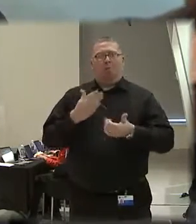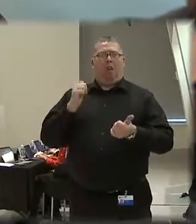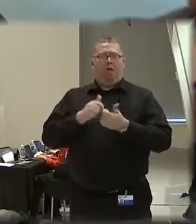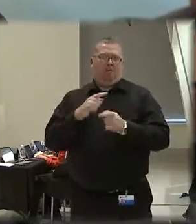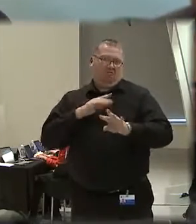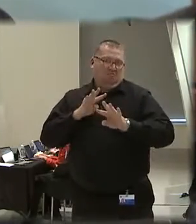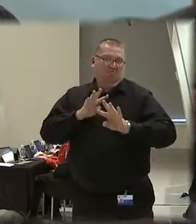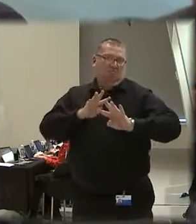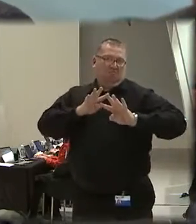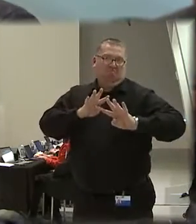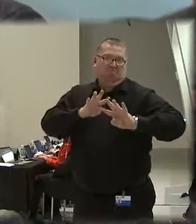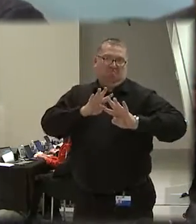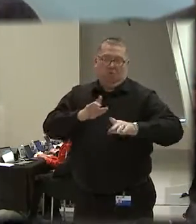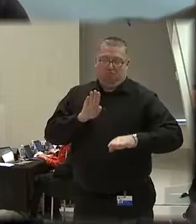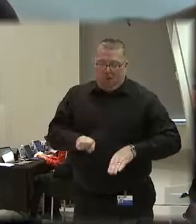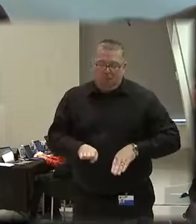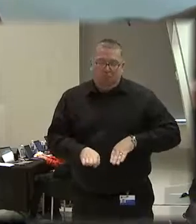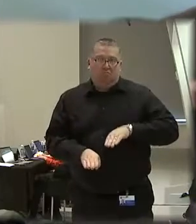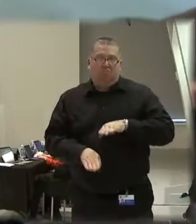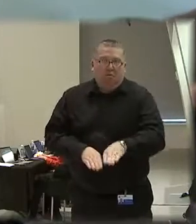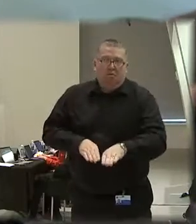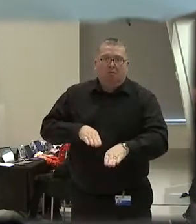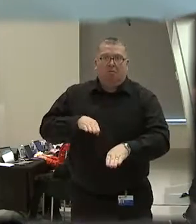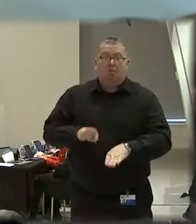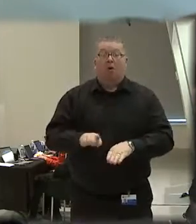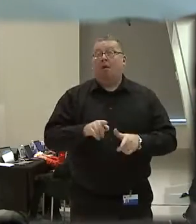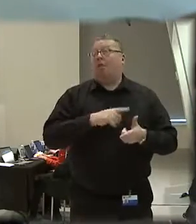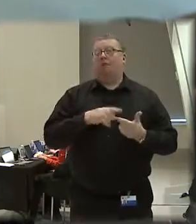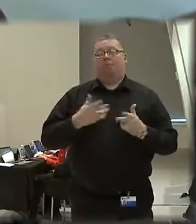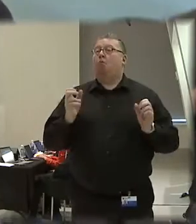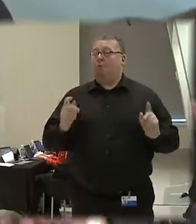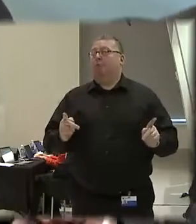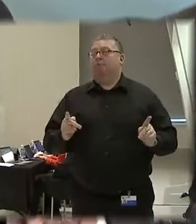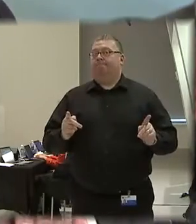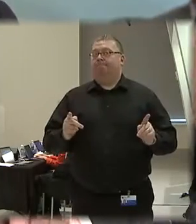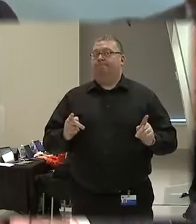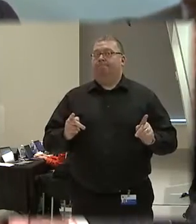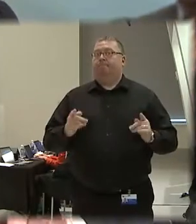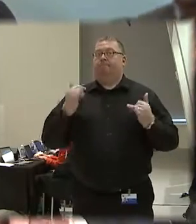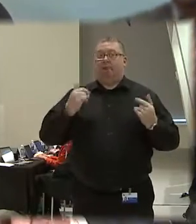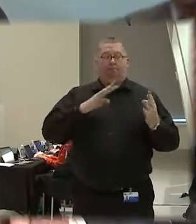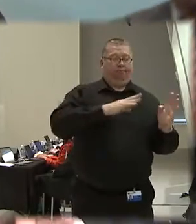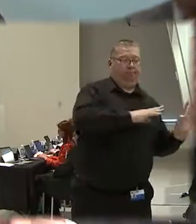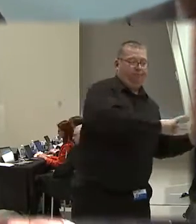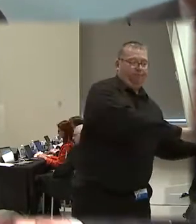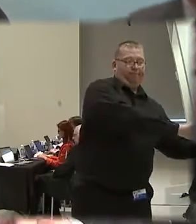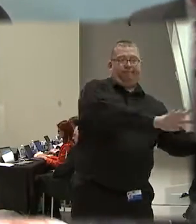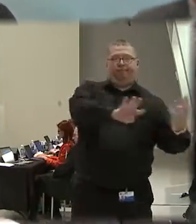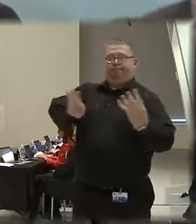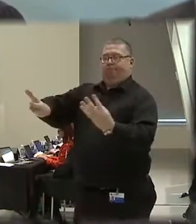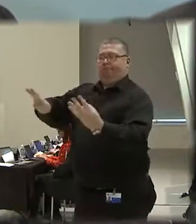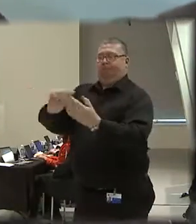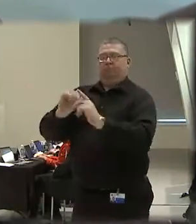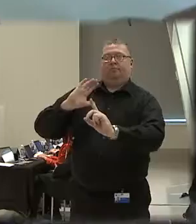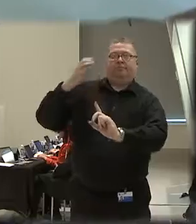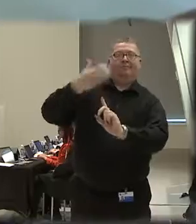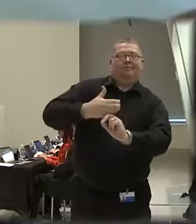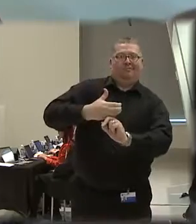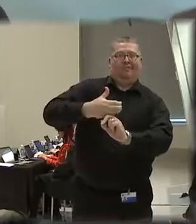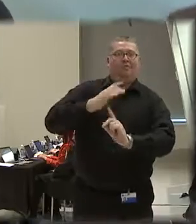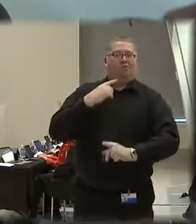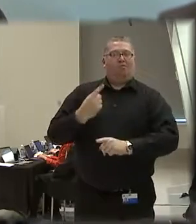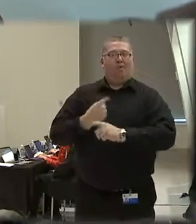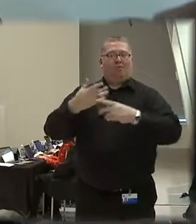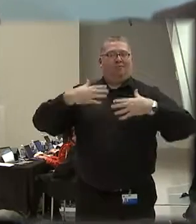step, 1 step, 1 step. And that was time when we said, okay, let's get the guys out here who are dressed properly. And